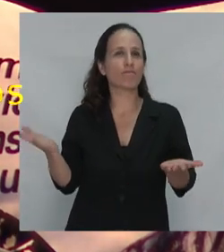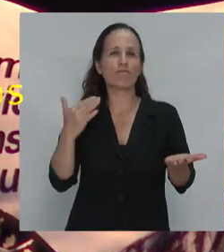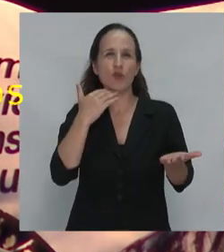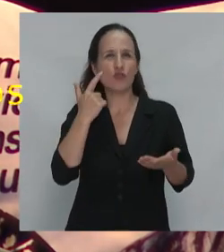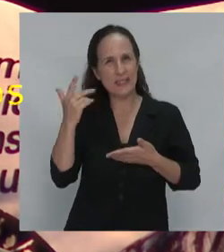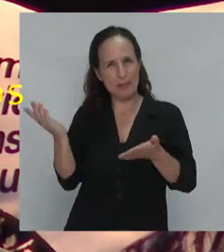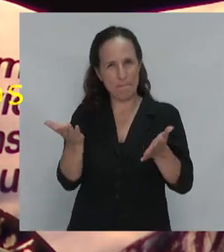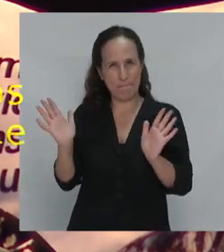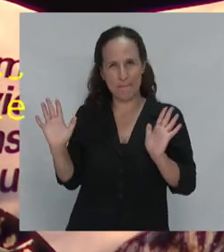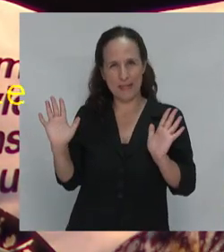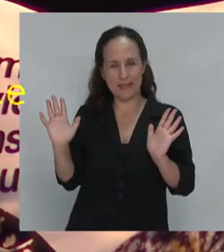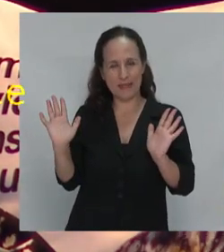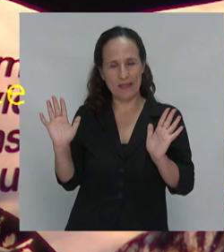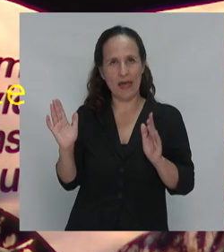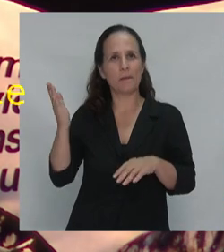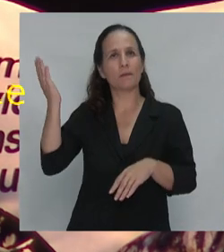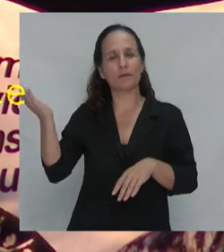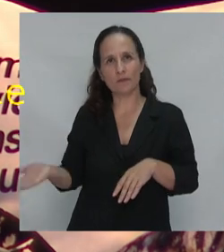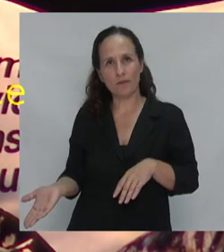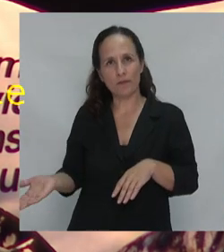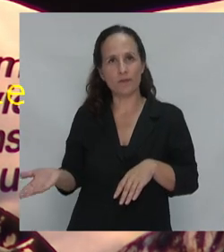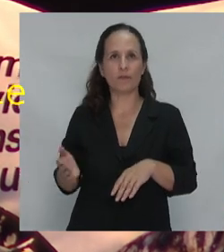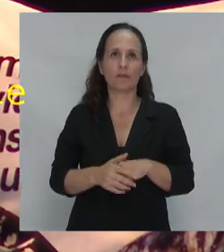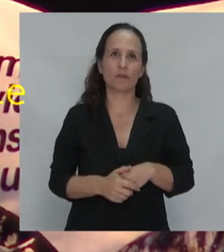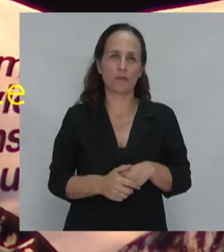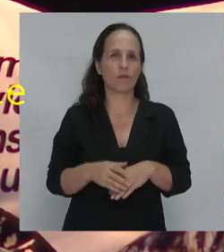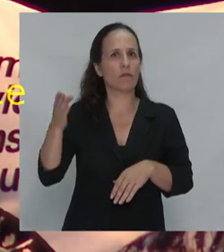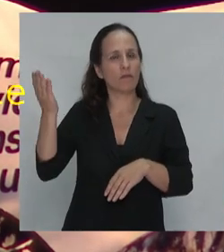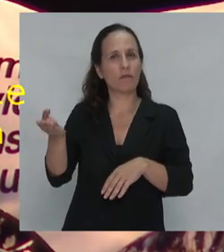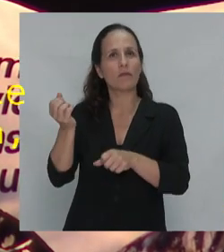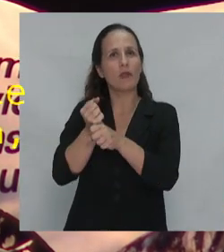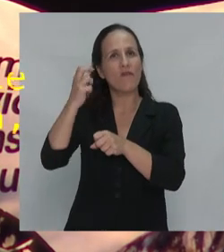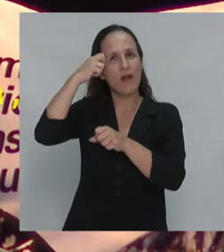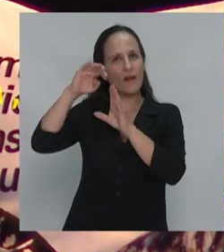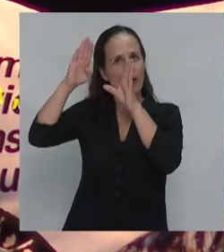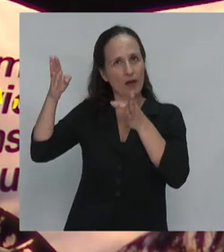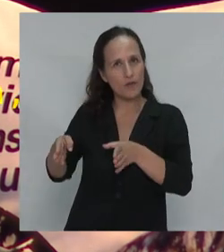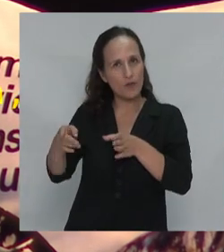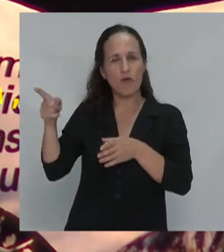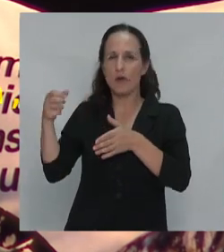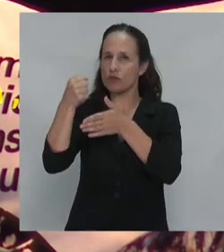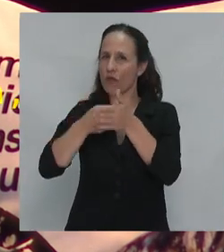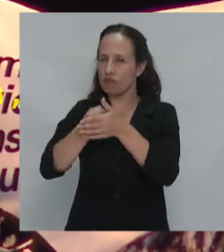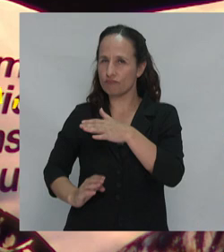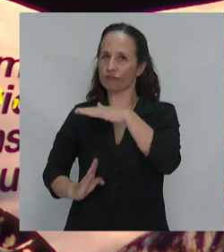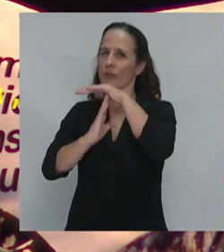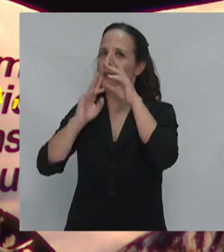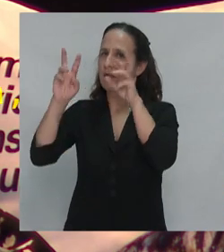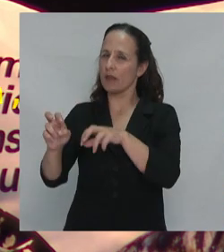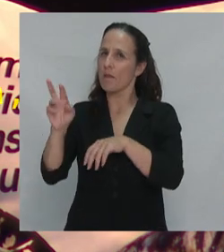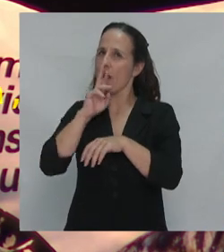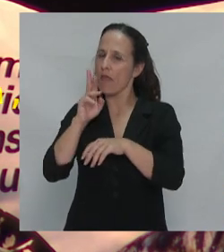a parliamentarian, an activist, a leader on gender for a very long time, of